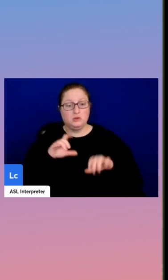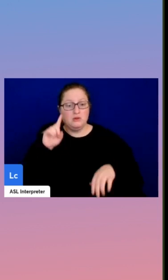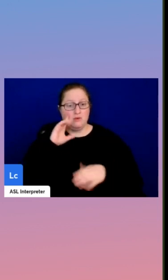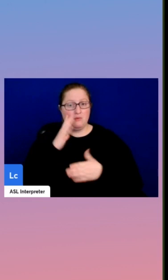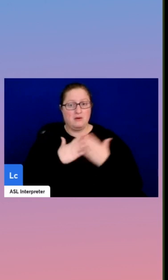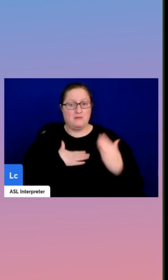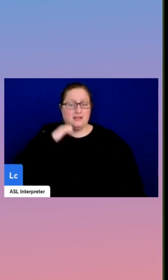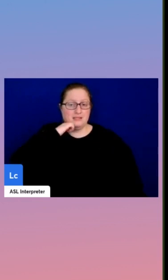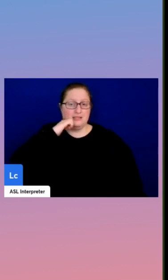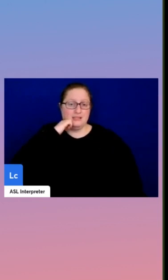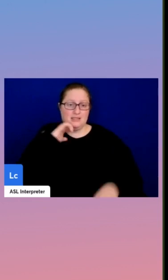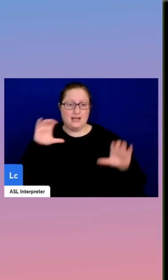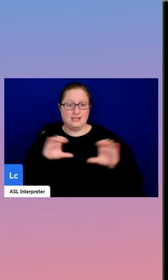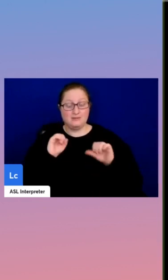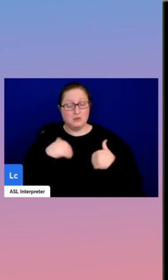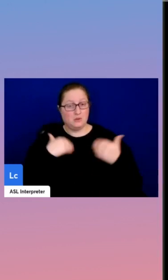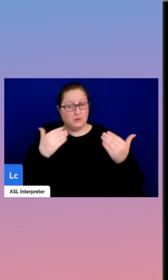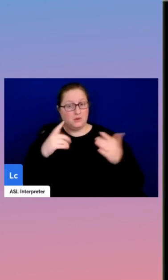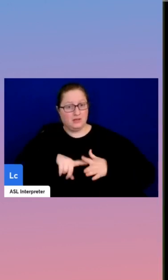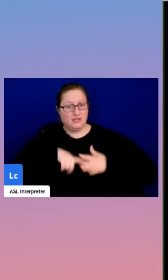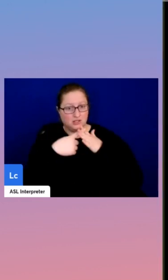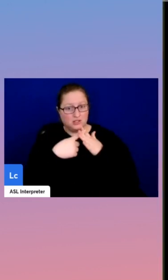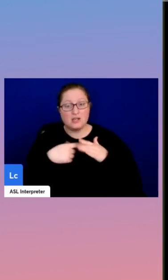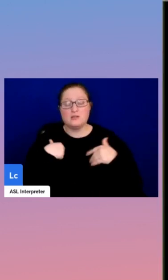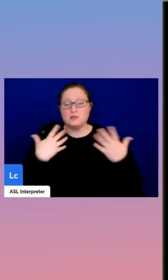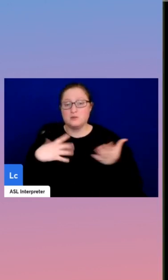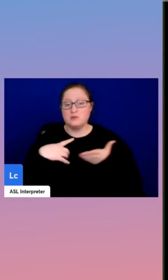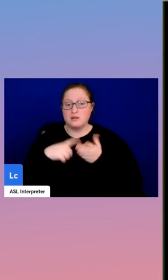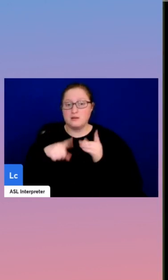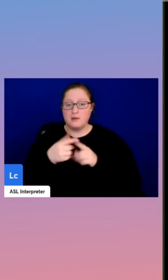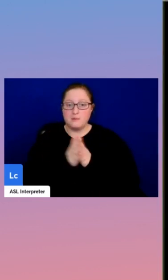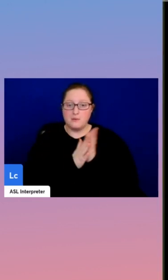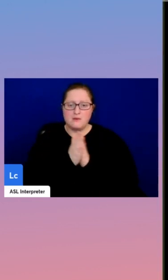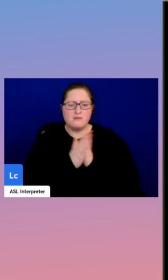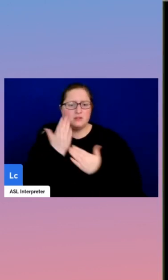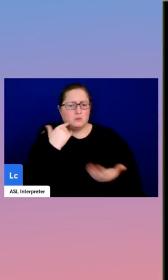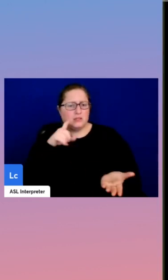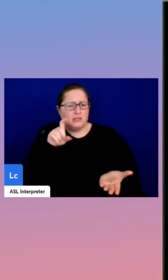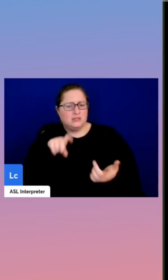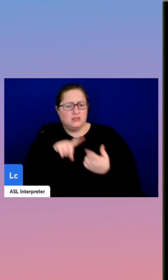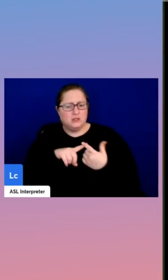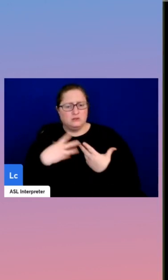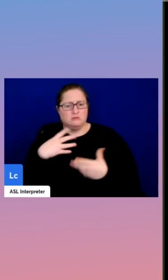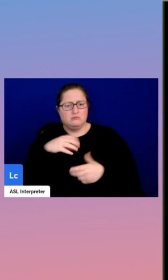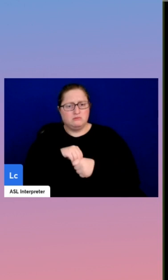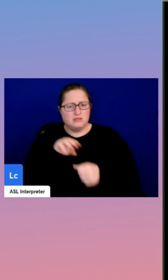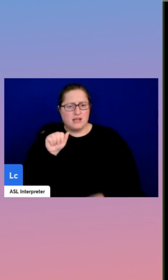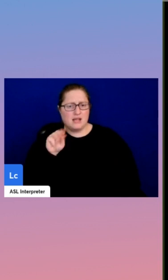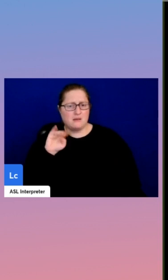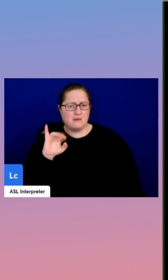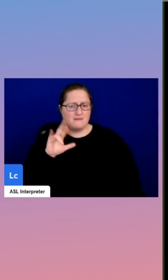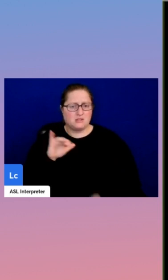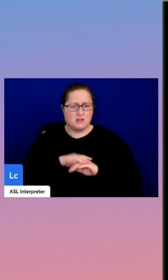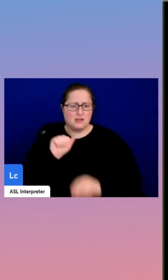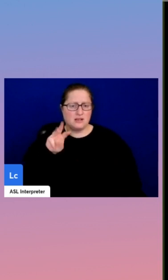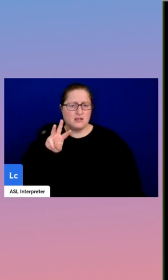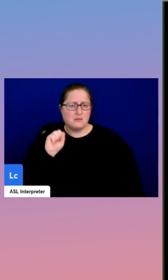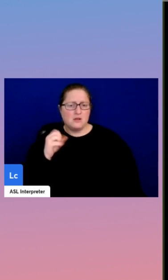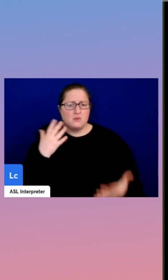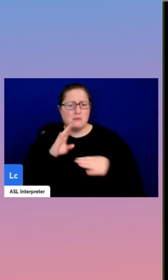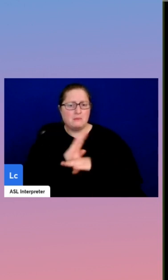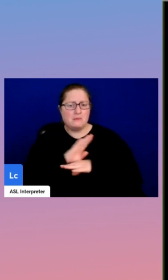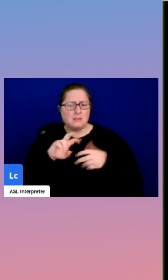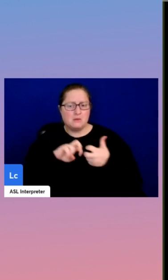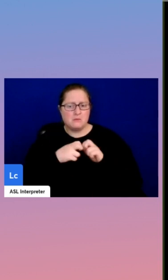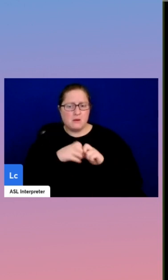activities. So let's get started. Let's talk about motivations. Why would you ever need to build an AMI factory on AWS, and what business problems does it